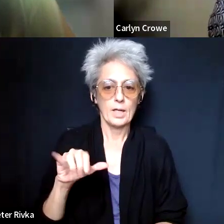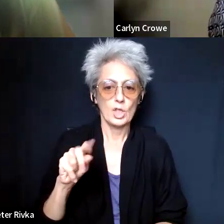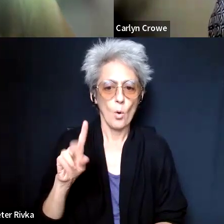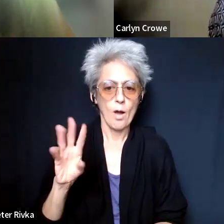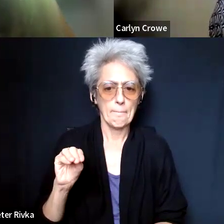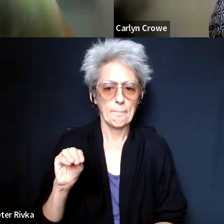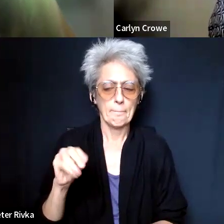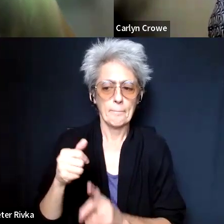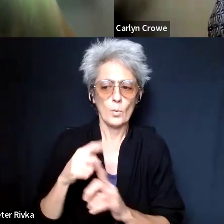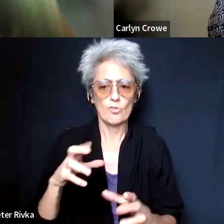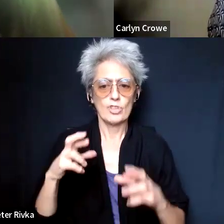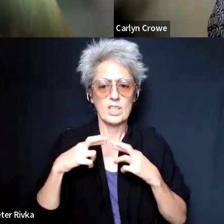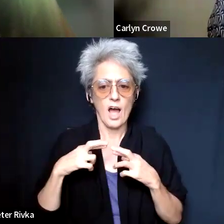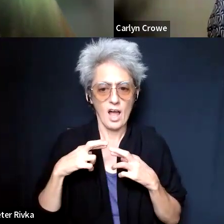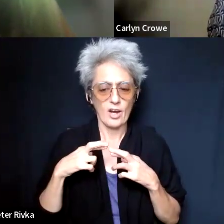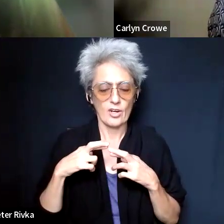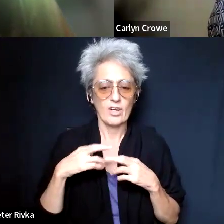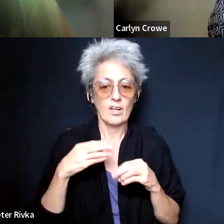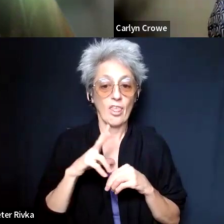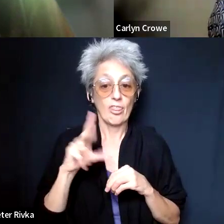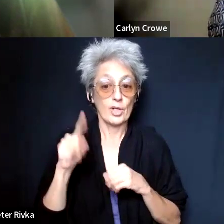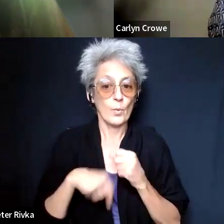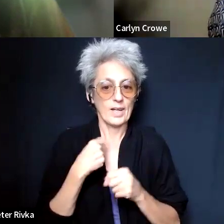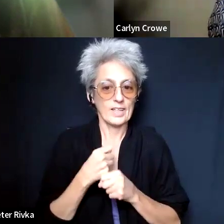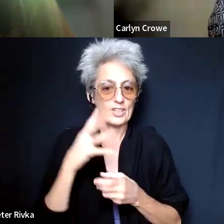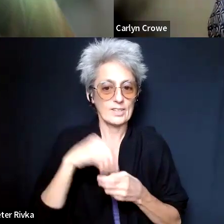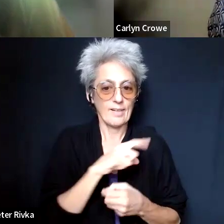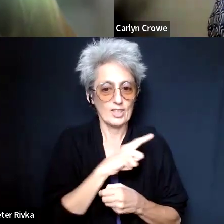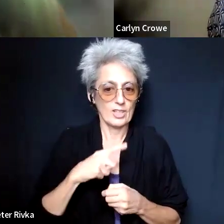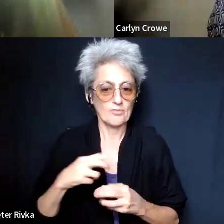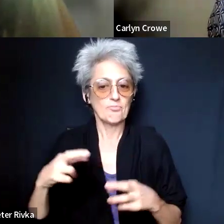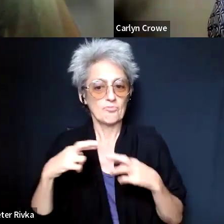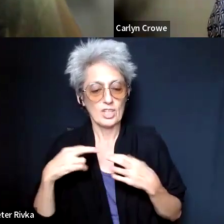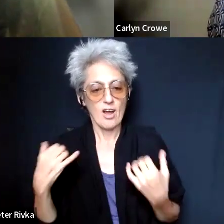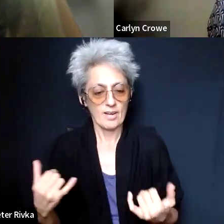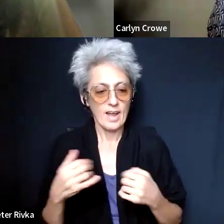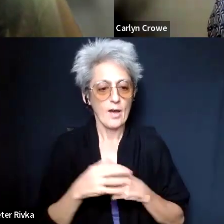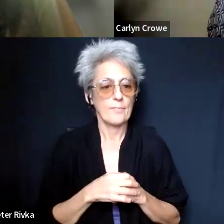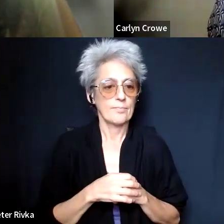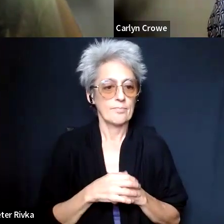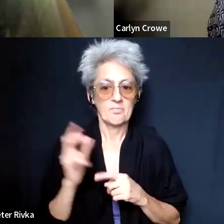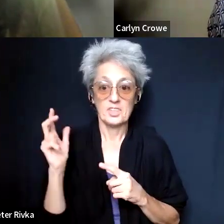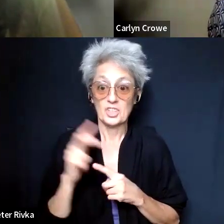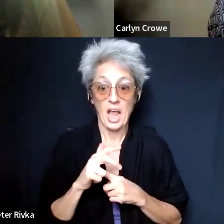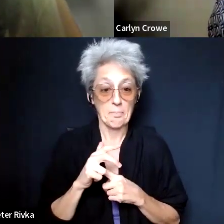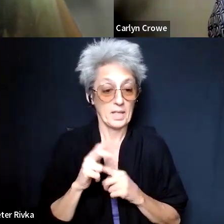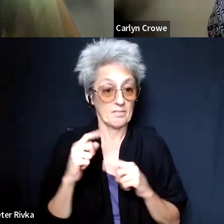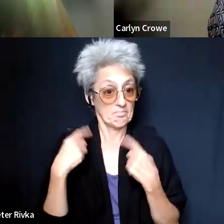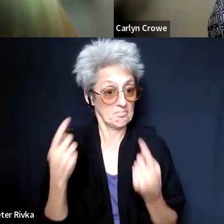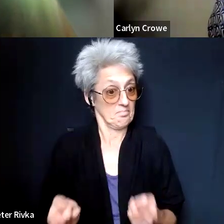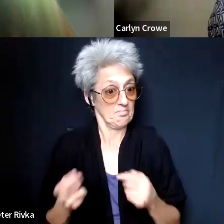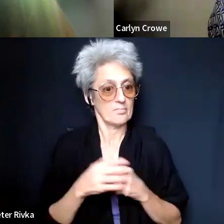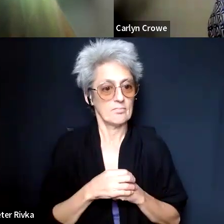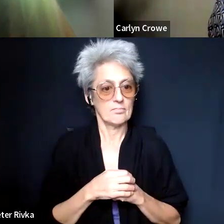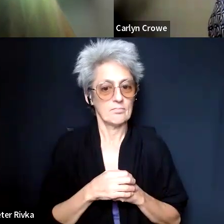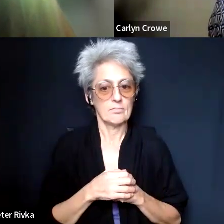retiring from the legislature after 31 years. And she's been a real champion and a huge voice